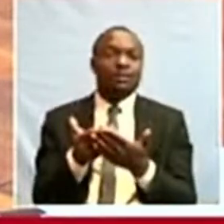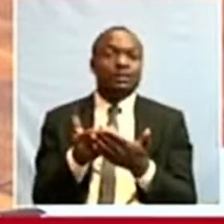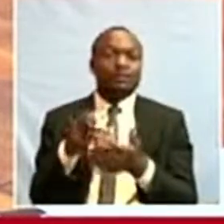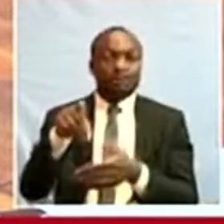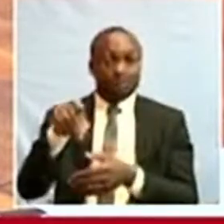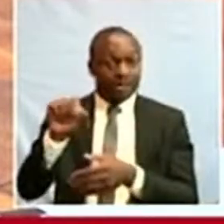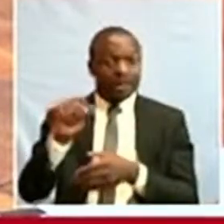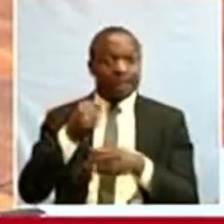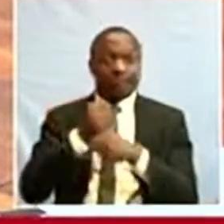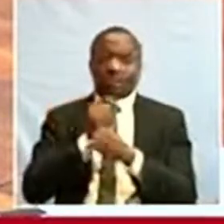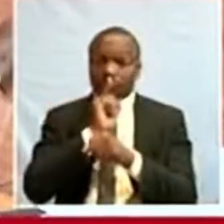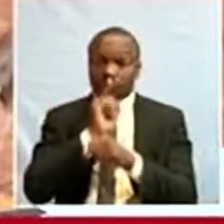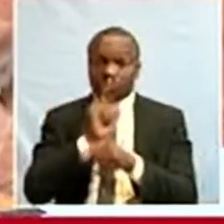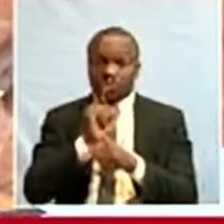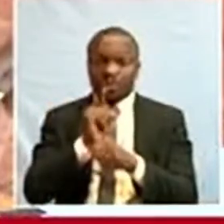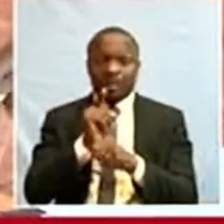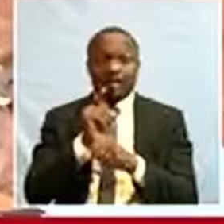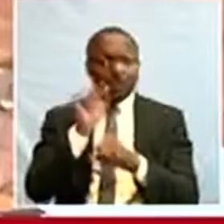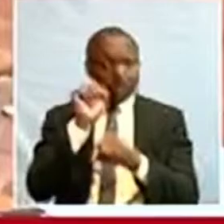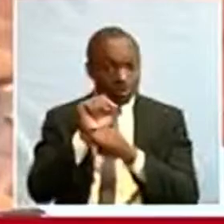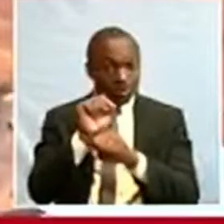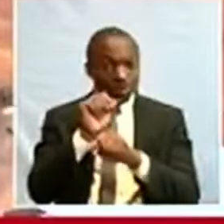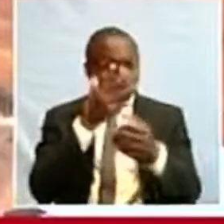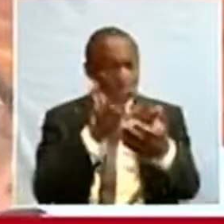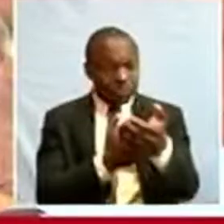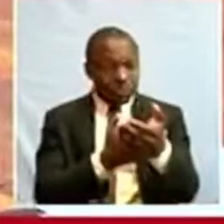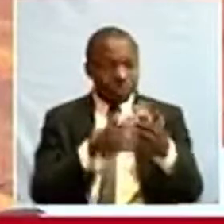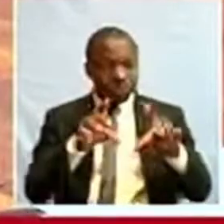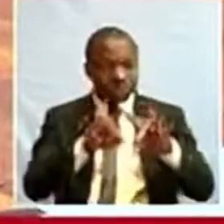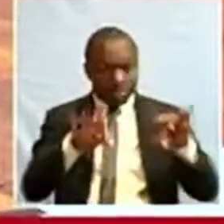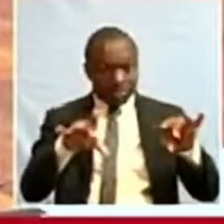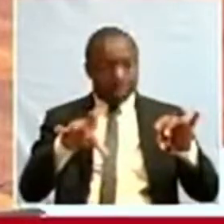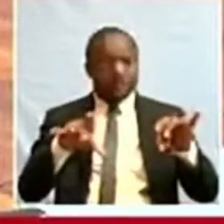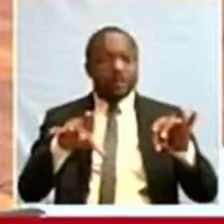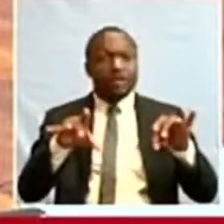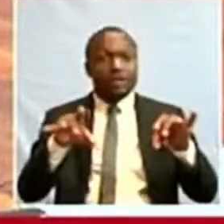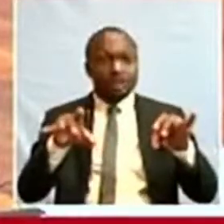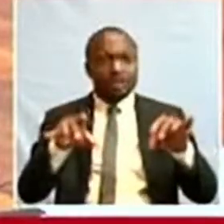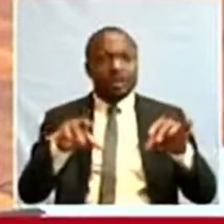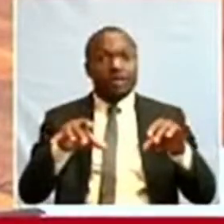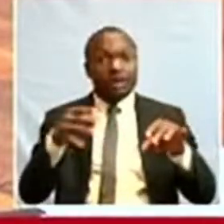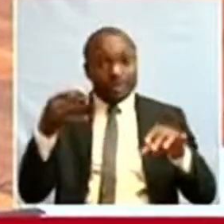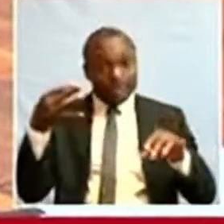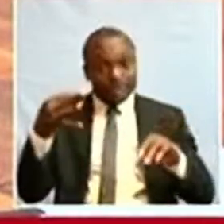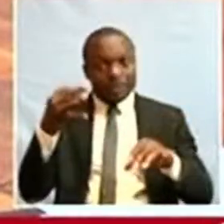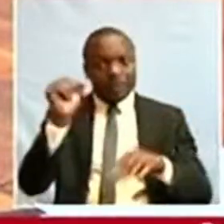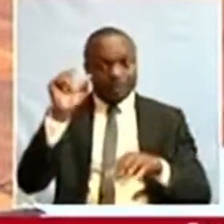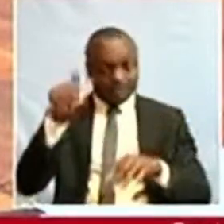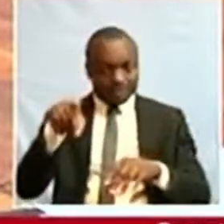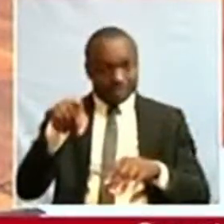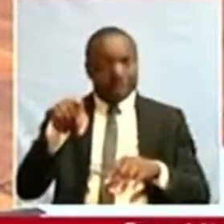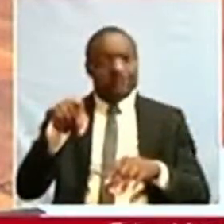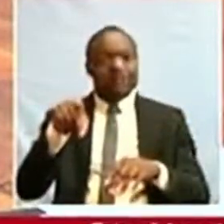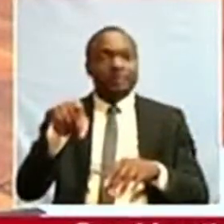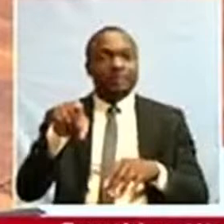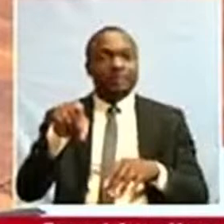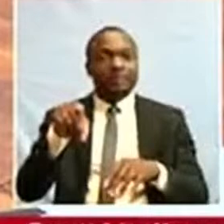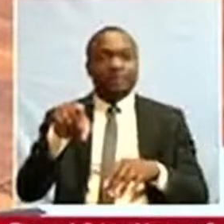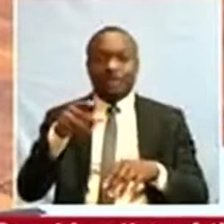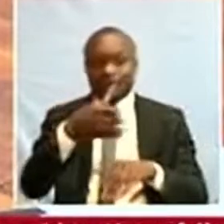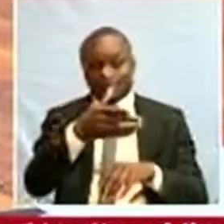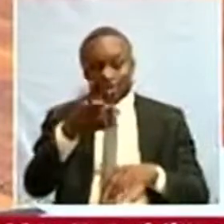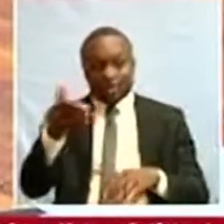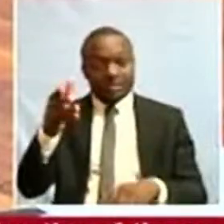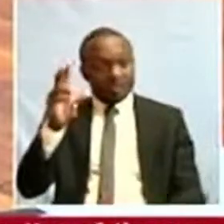how PSU ensure that even between your wetland and your actual FSP, there's